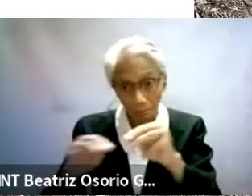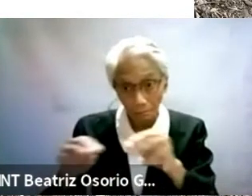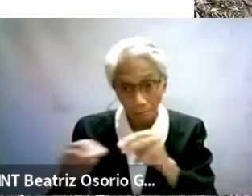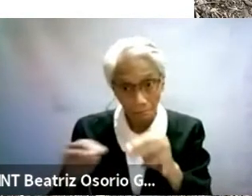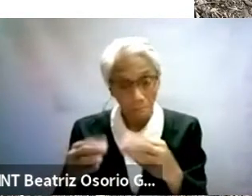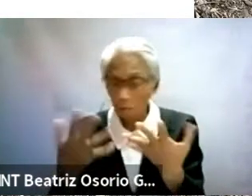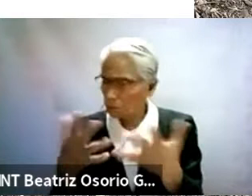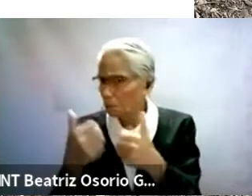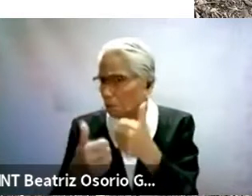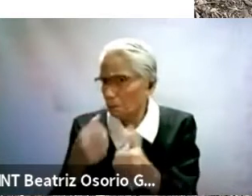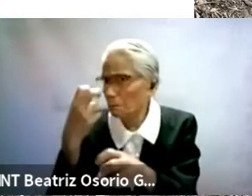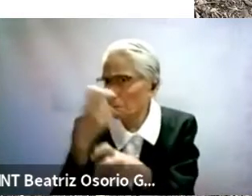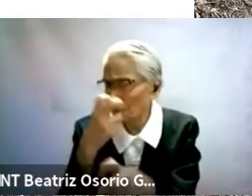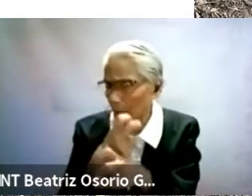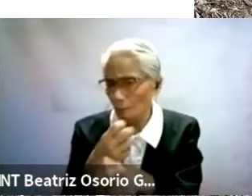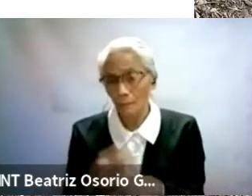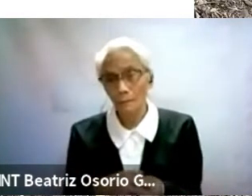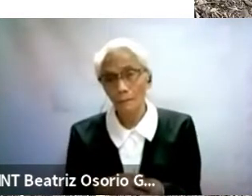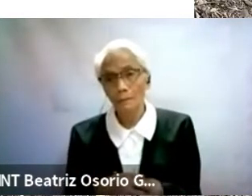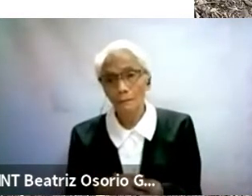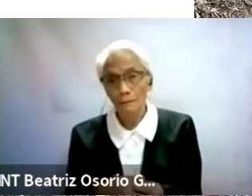difficult task.